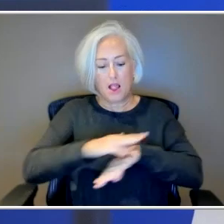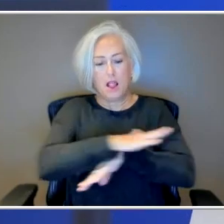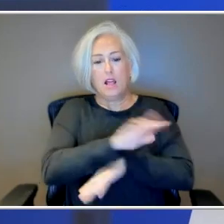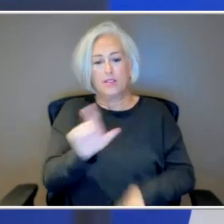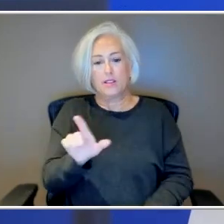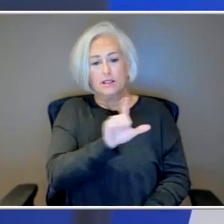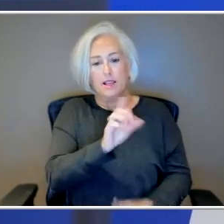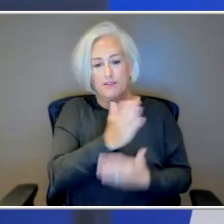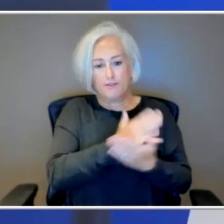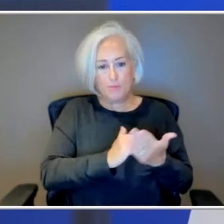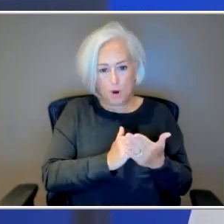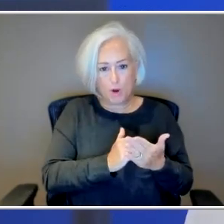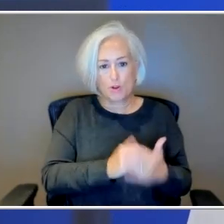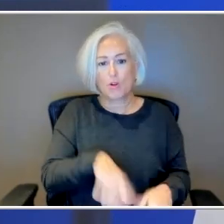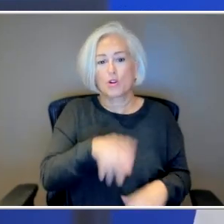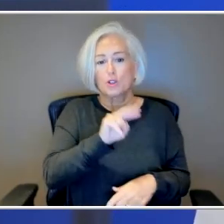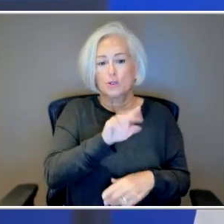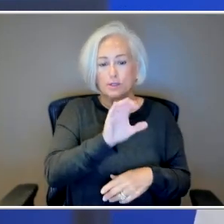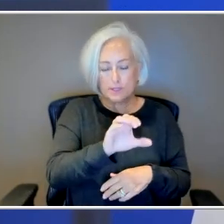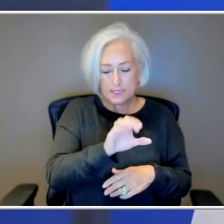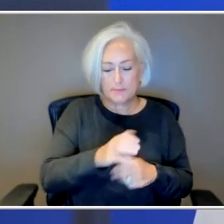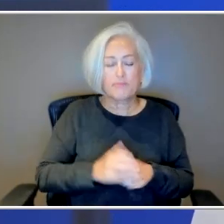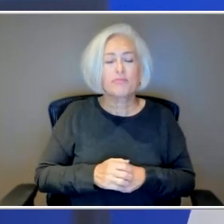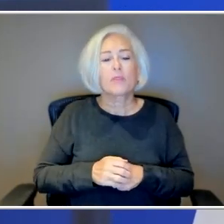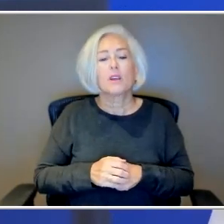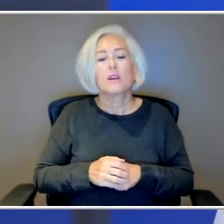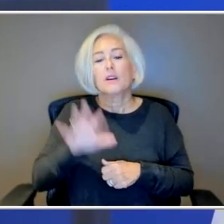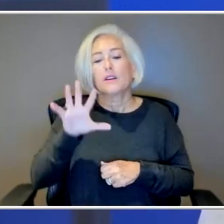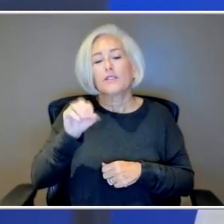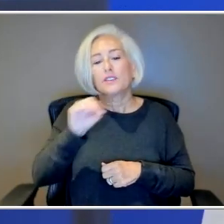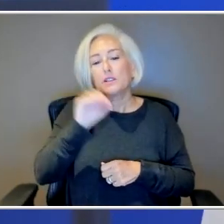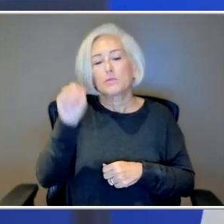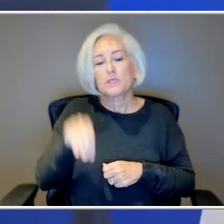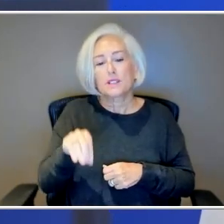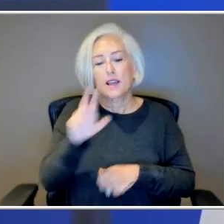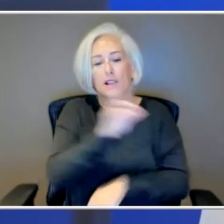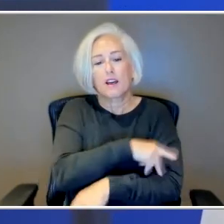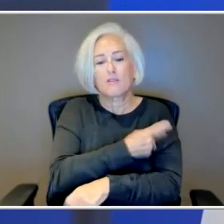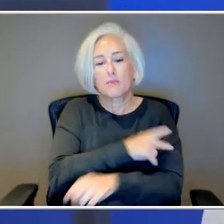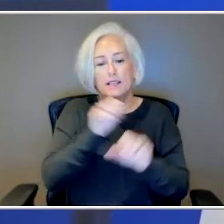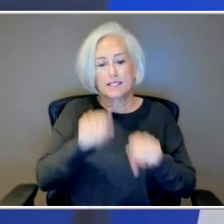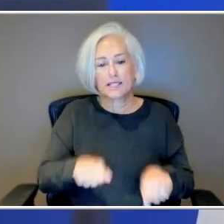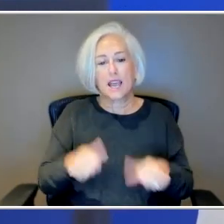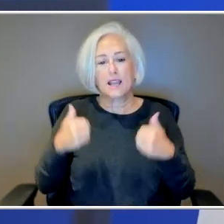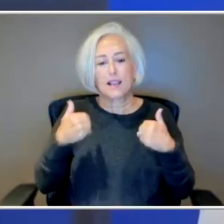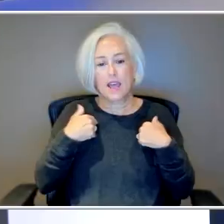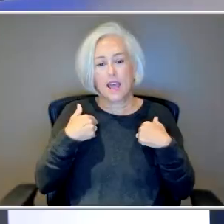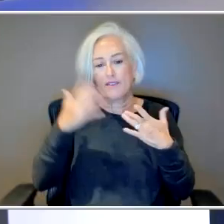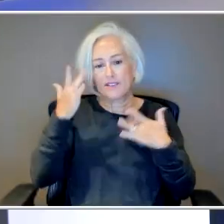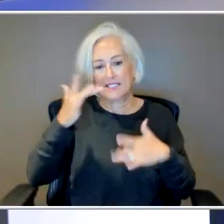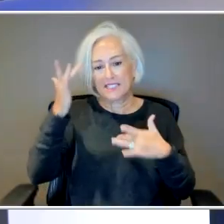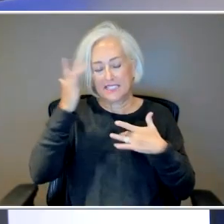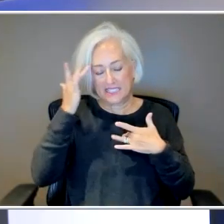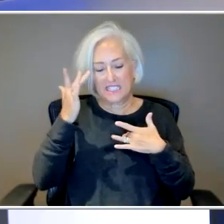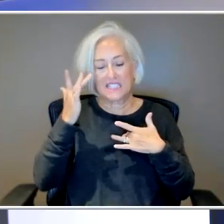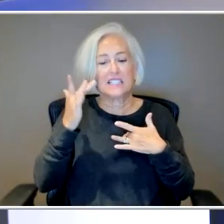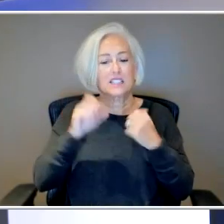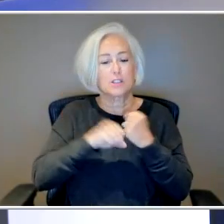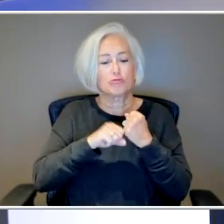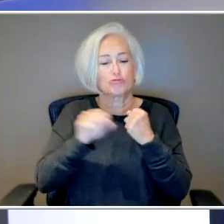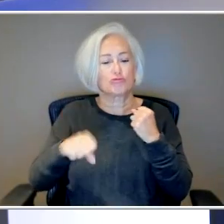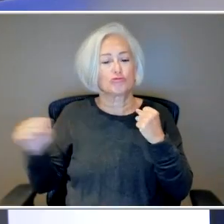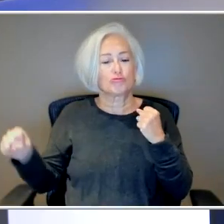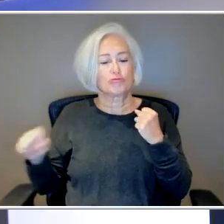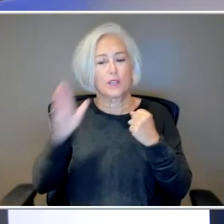even pan-ulcerative colitis. About 50% of patients can have disease extension in the future. So misdiagnosed or people not understanding